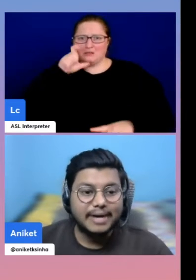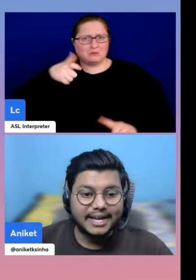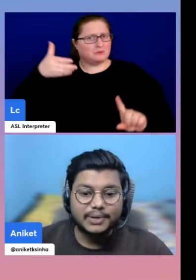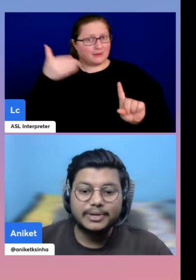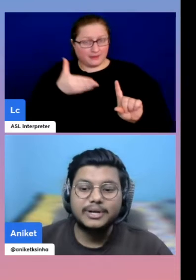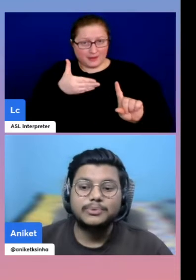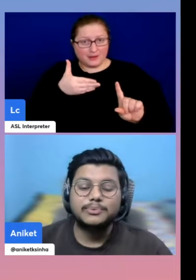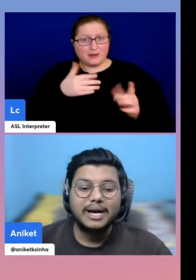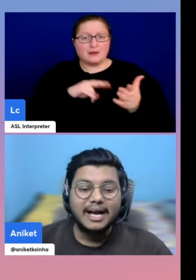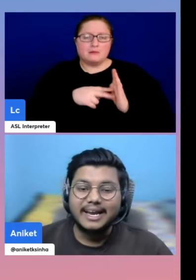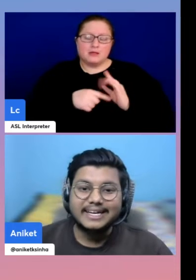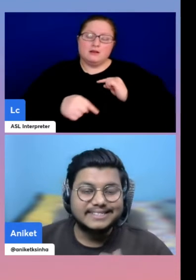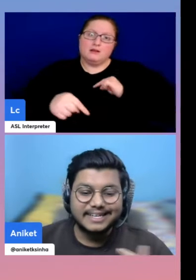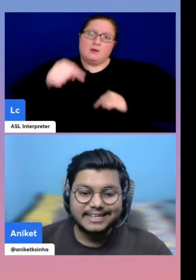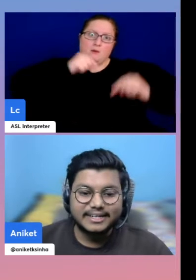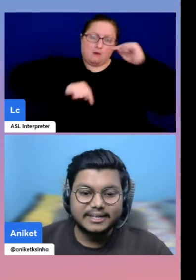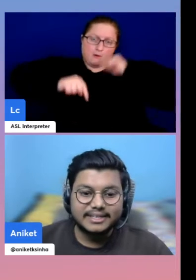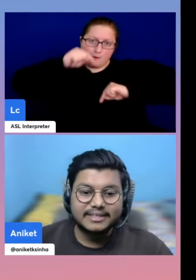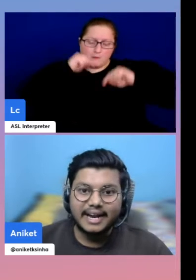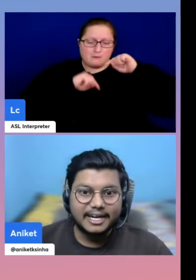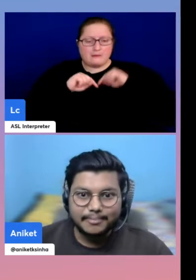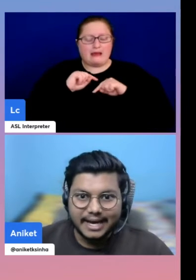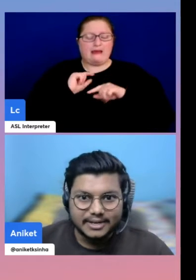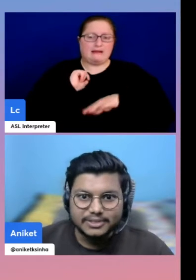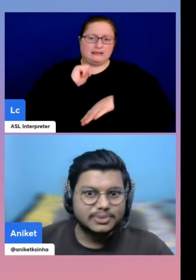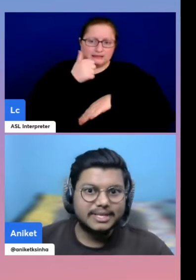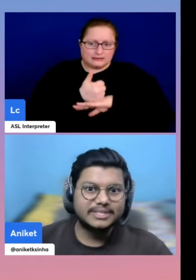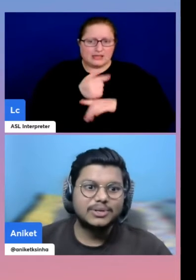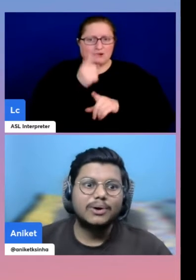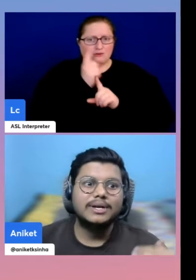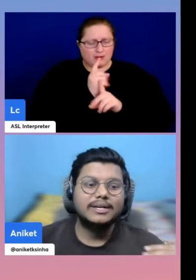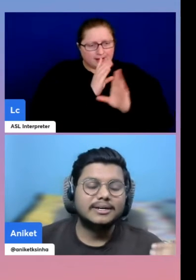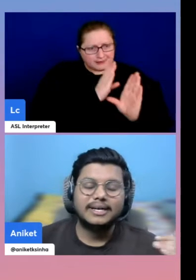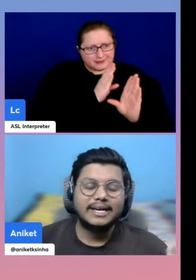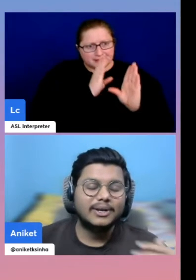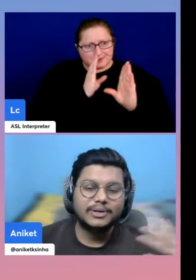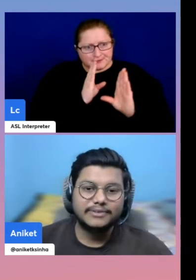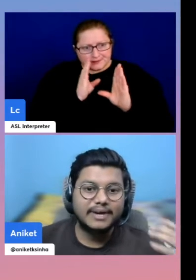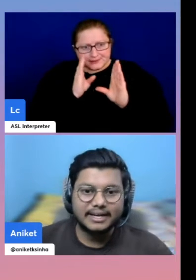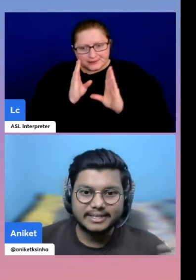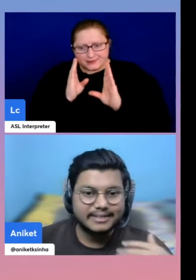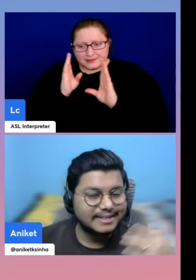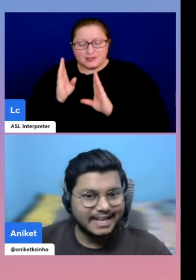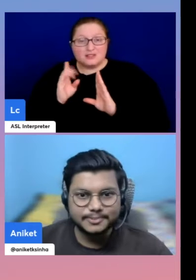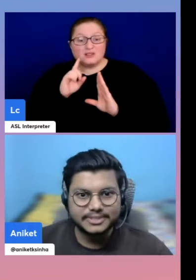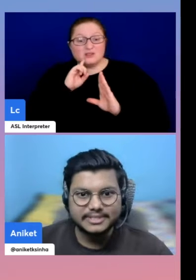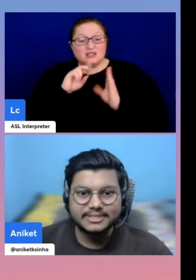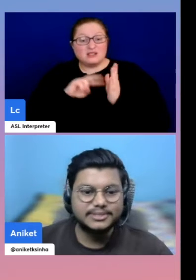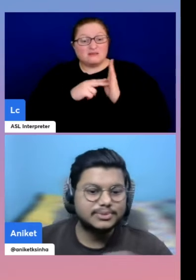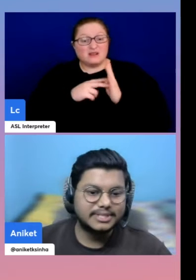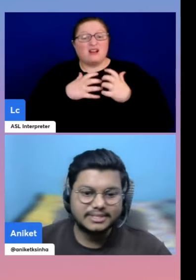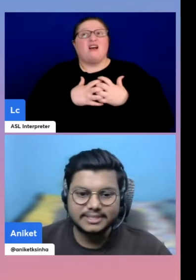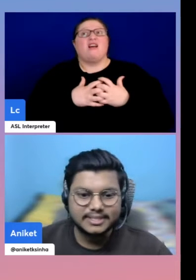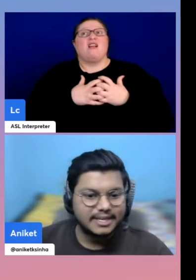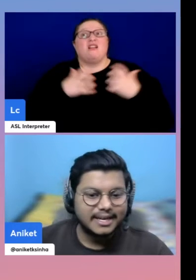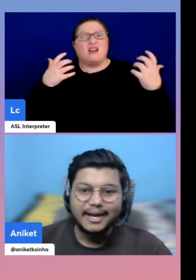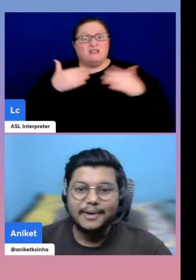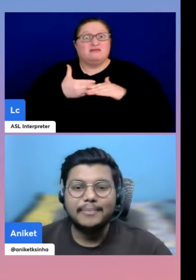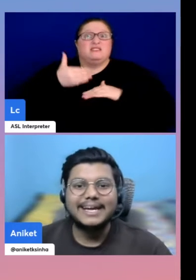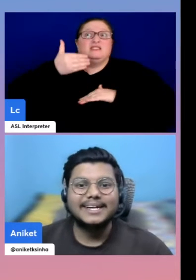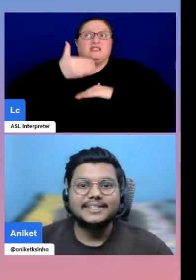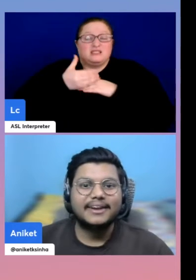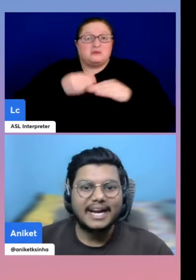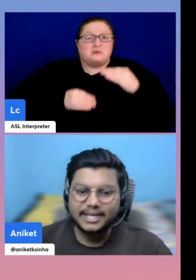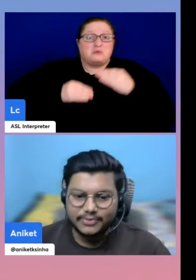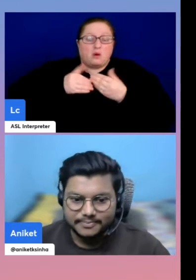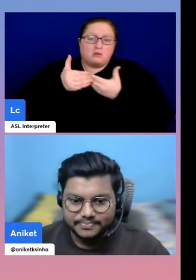roll it back, you need to like set it in the right manner. So there is a hell lot of next processes to just